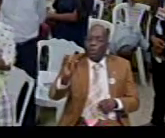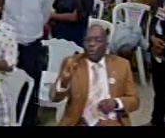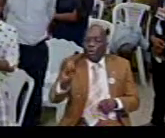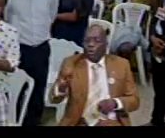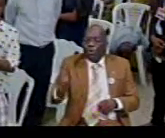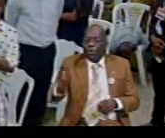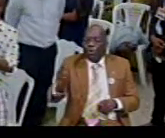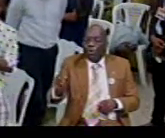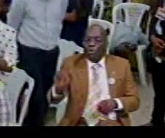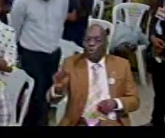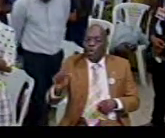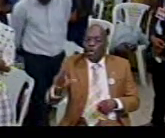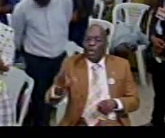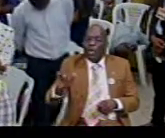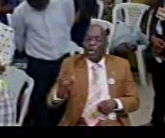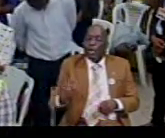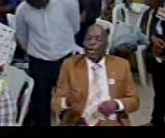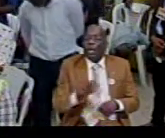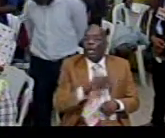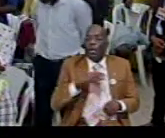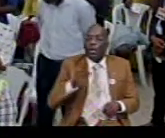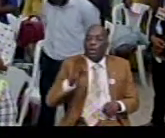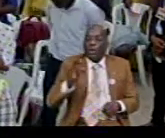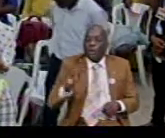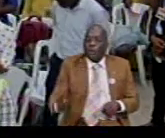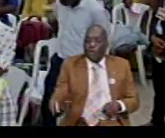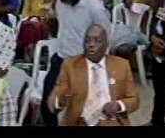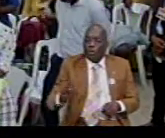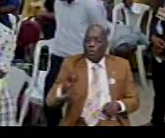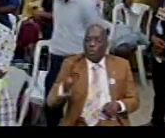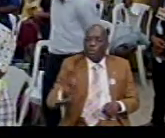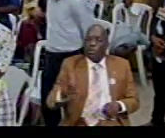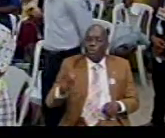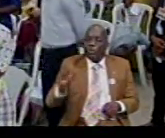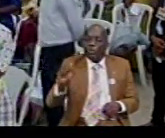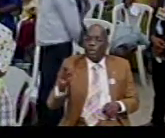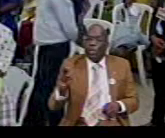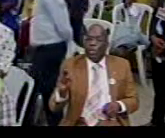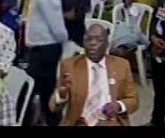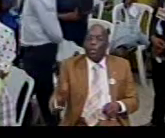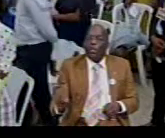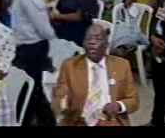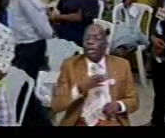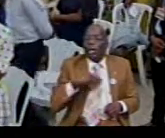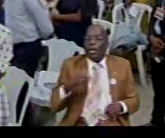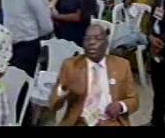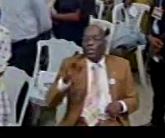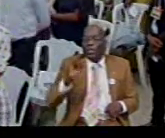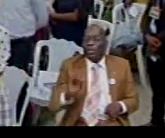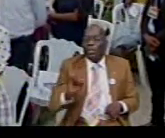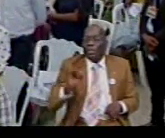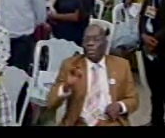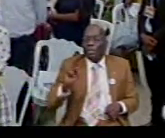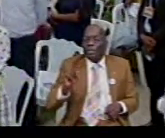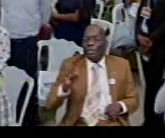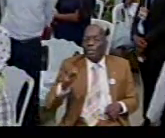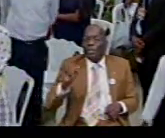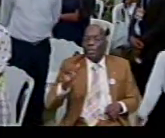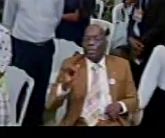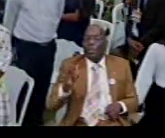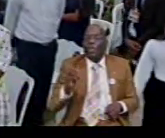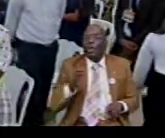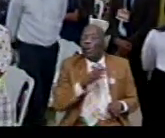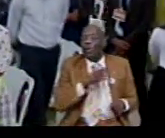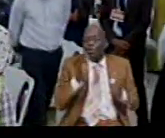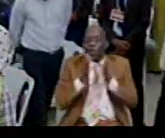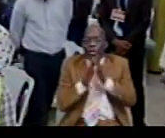Manipur. There was a violence in Manipur in India. That God Almighty will make the peace of God to reign in these